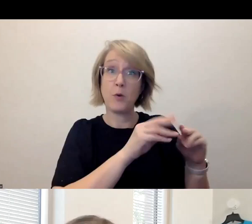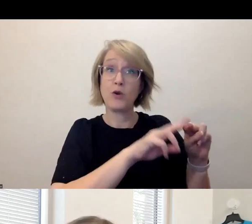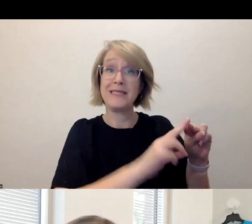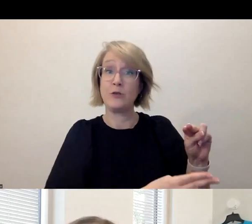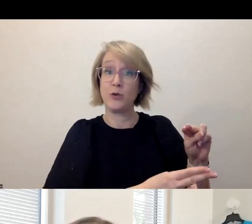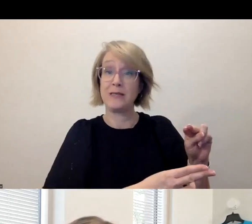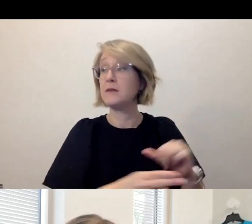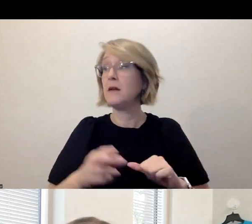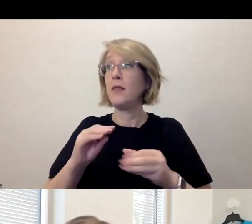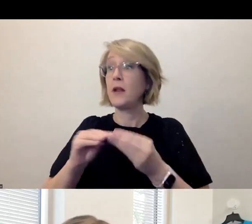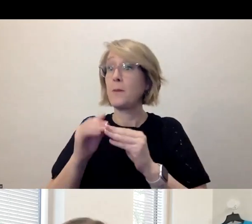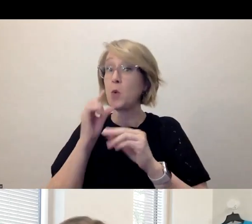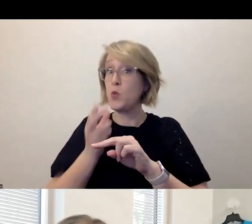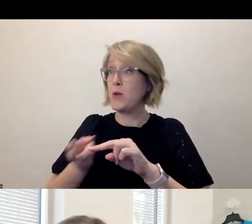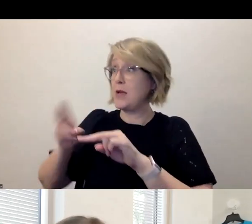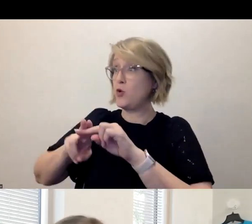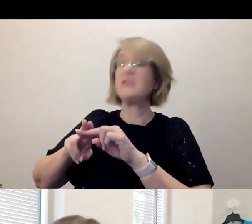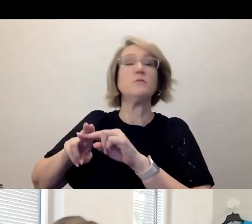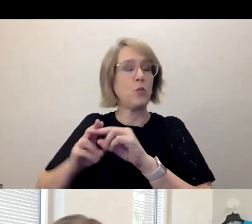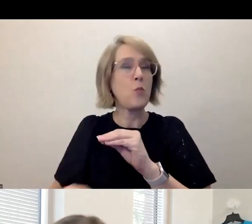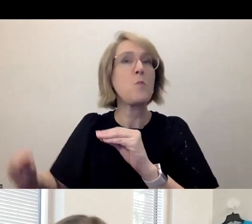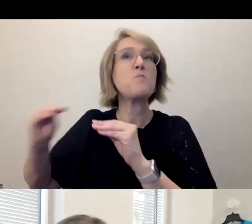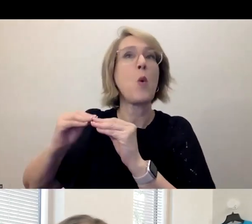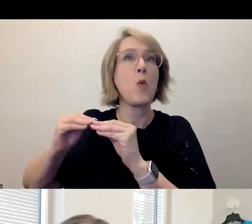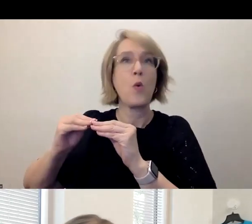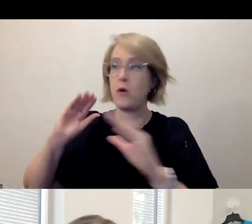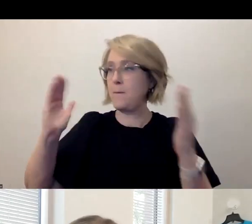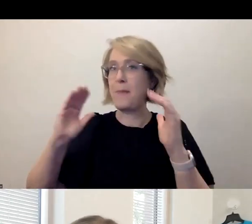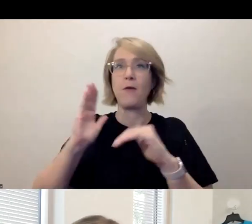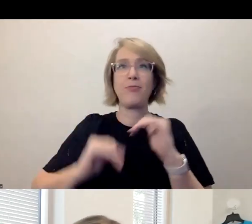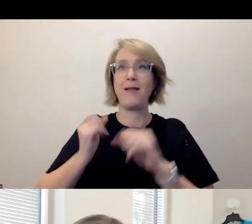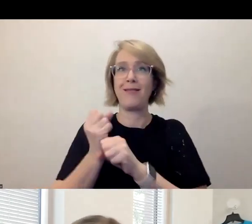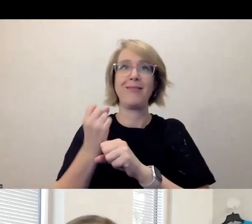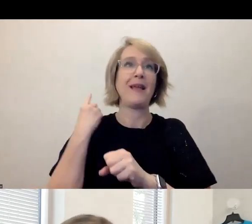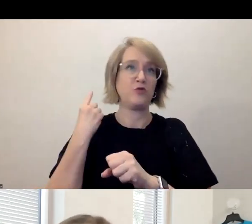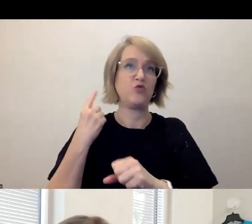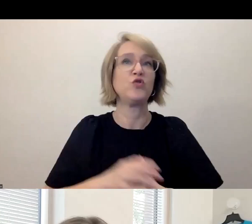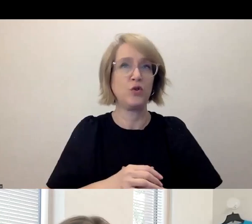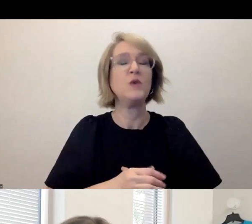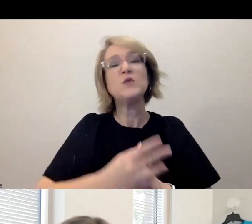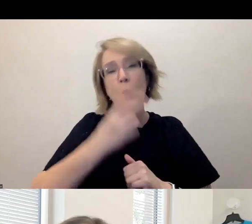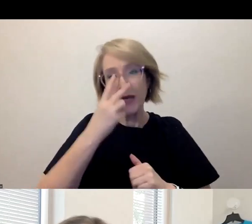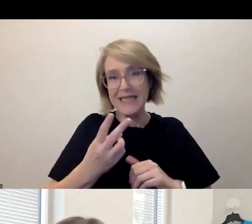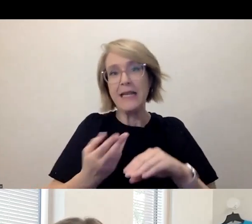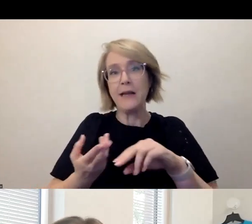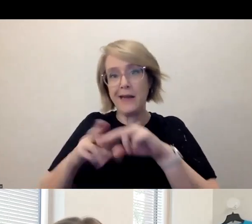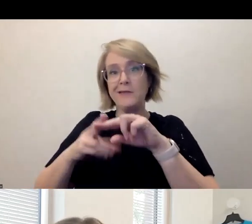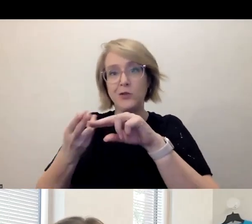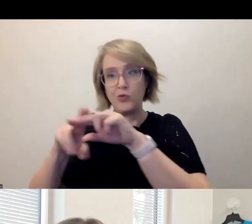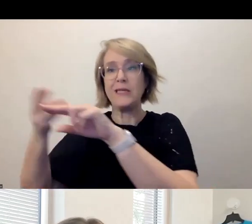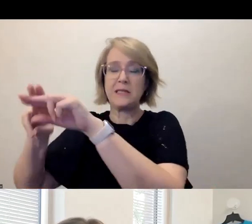who got the help they need jumped a lot over just a year ago. So this is definitely trending in the right direction and is a